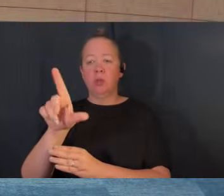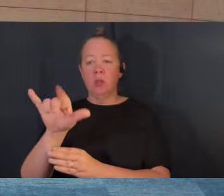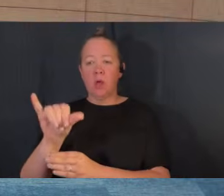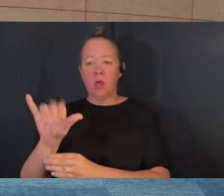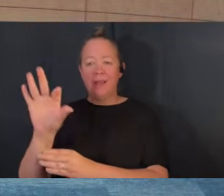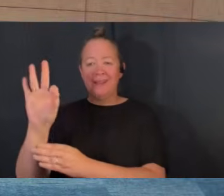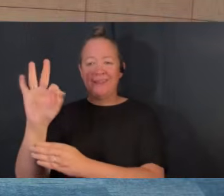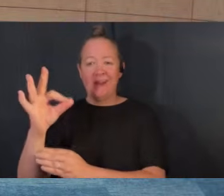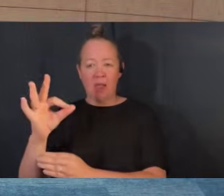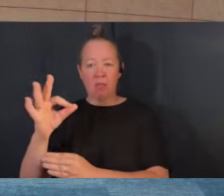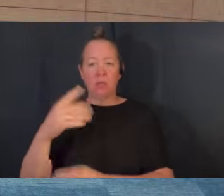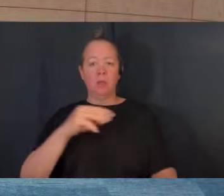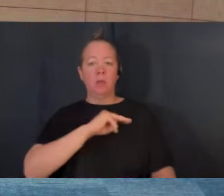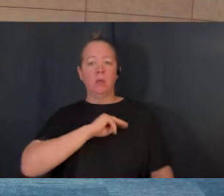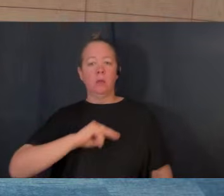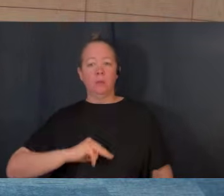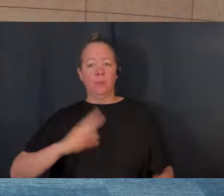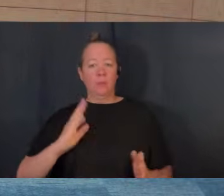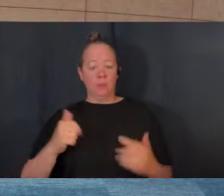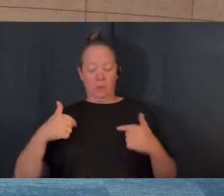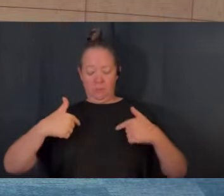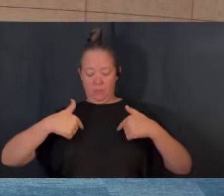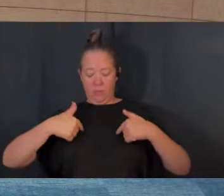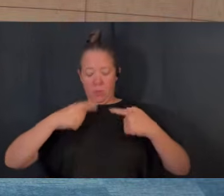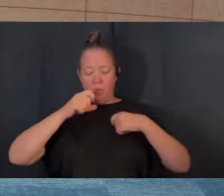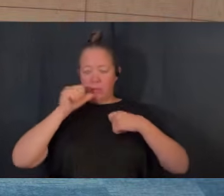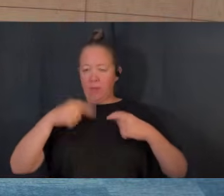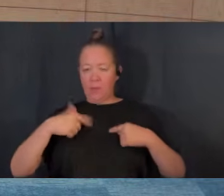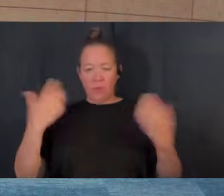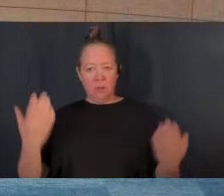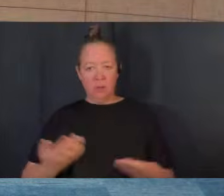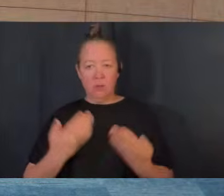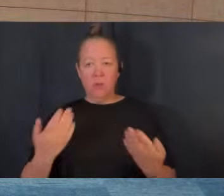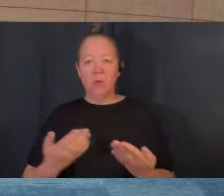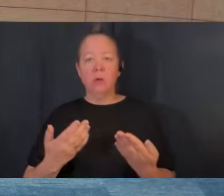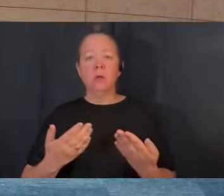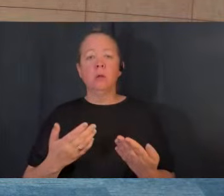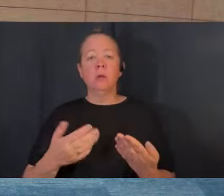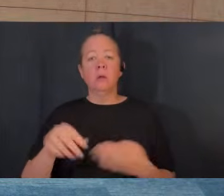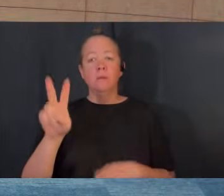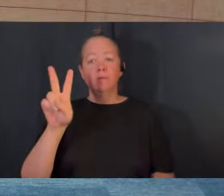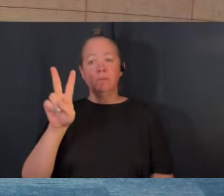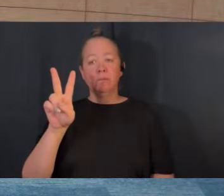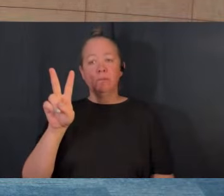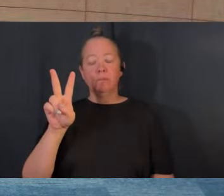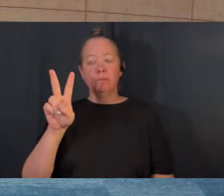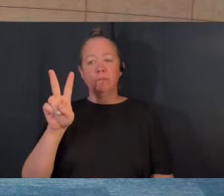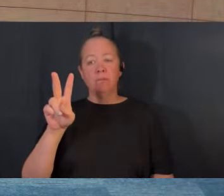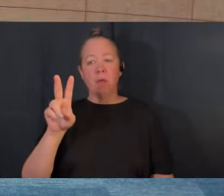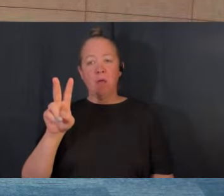graciously agreed to chair the meeting for us. Do we have any